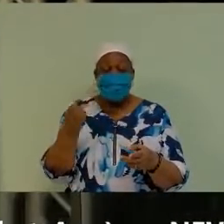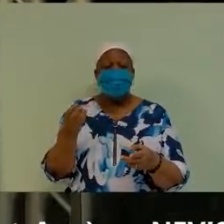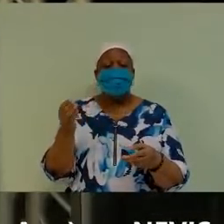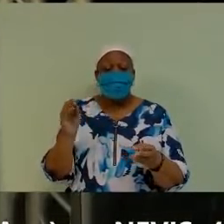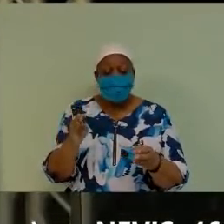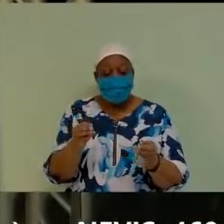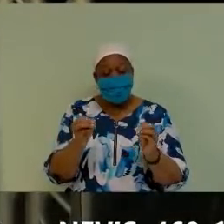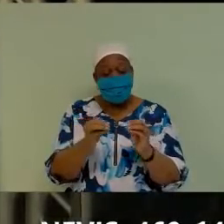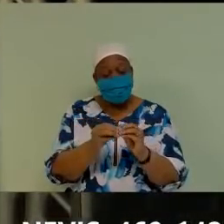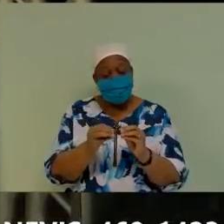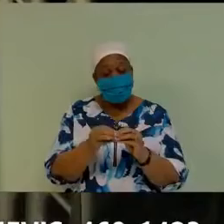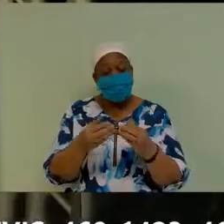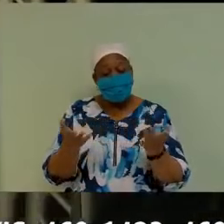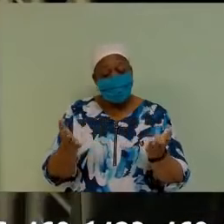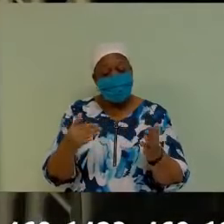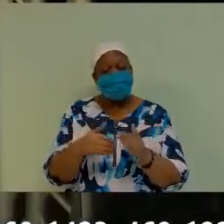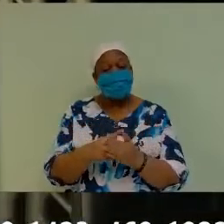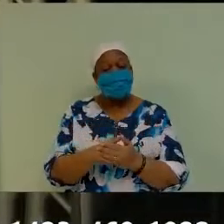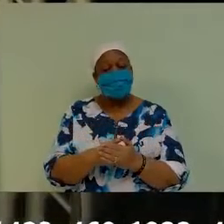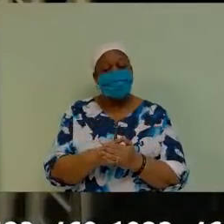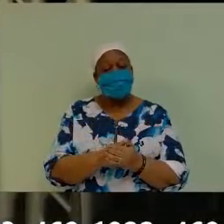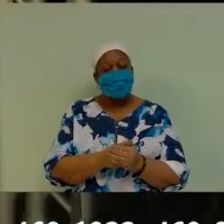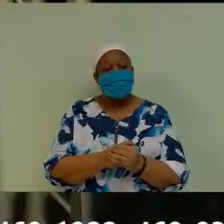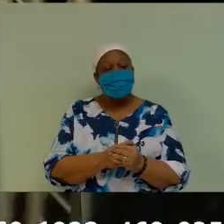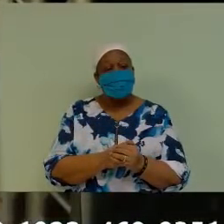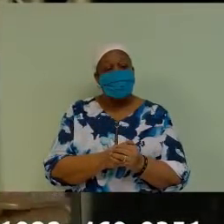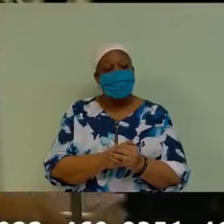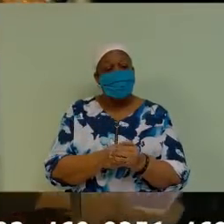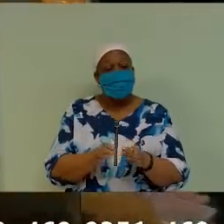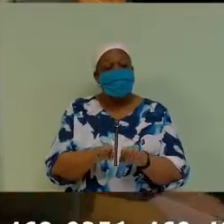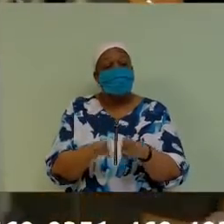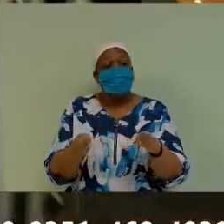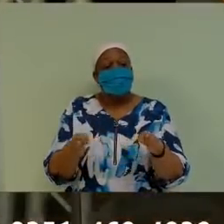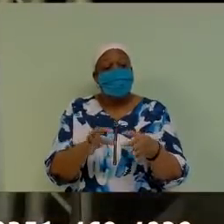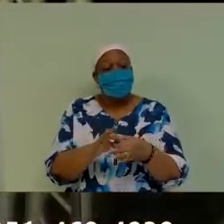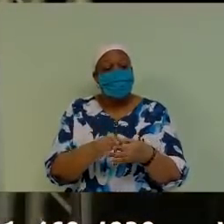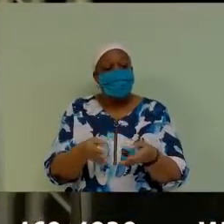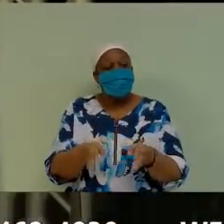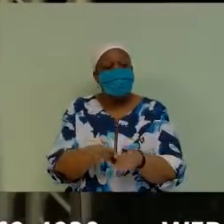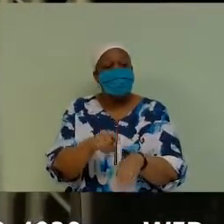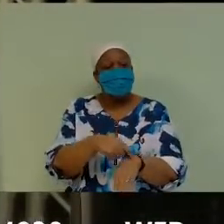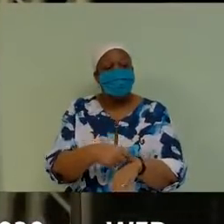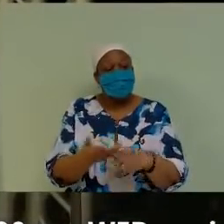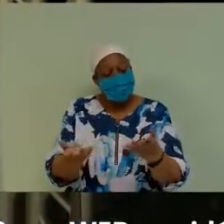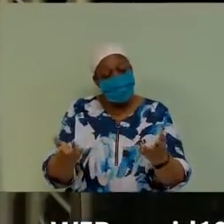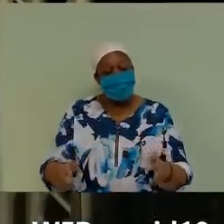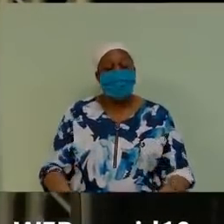see further easing of the lockdown. Thank you.